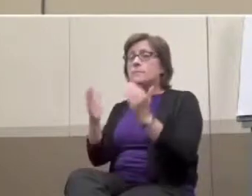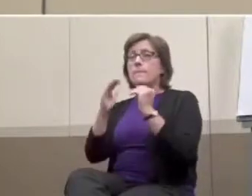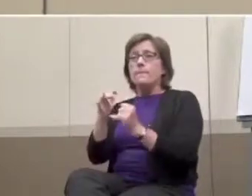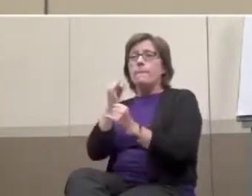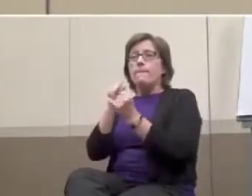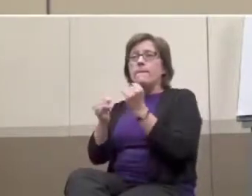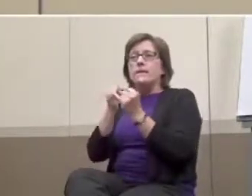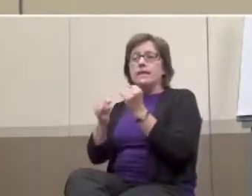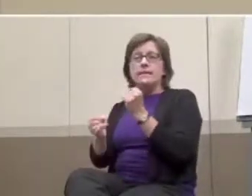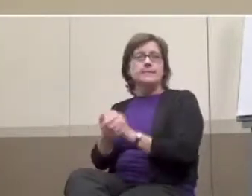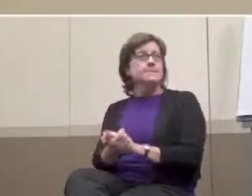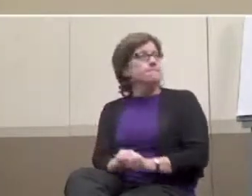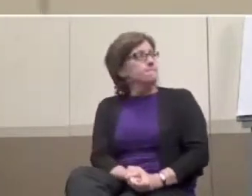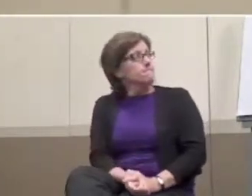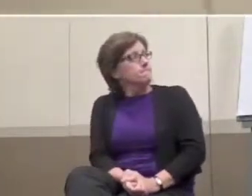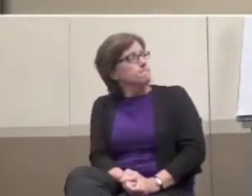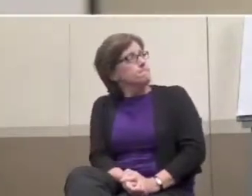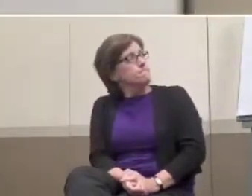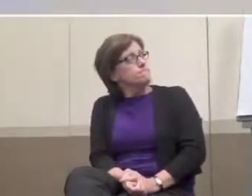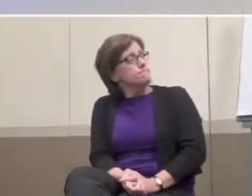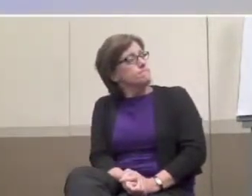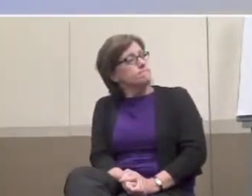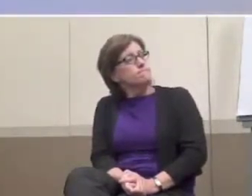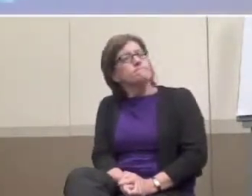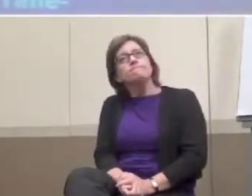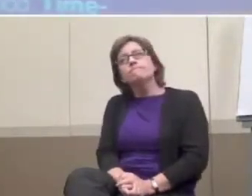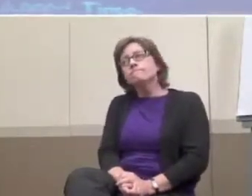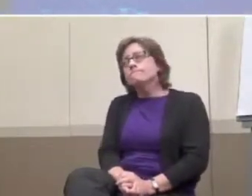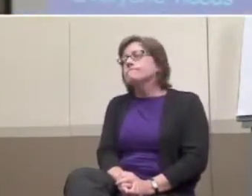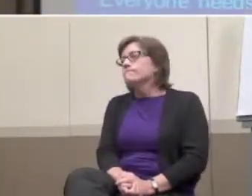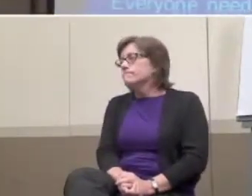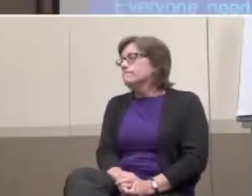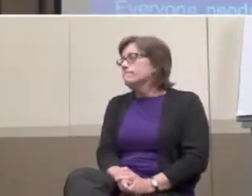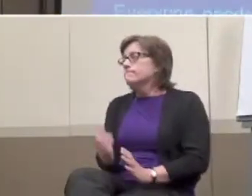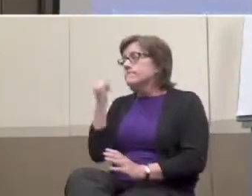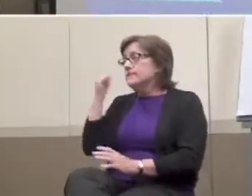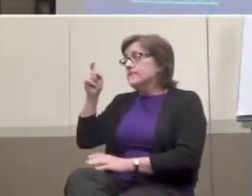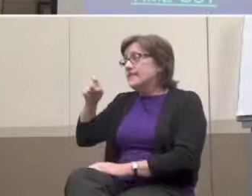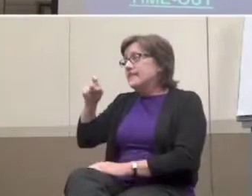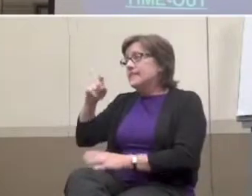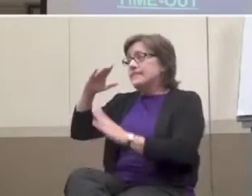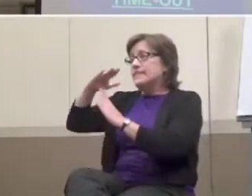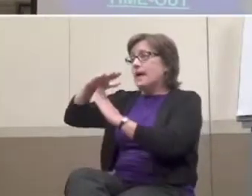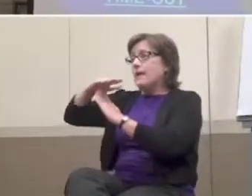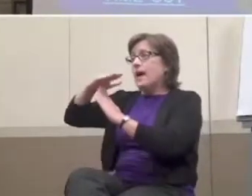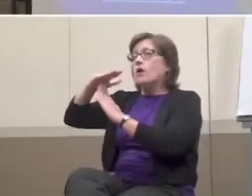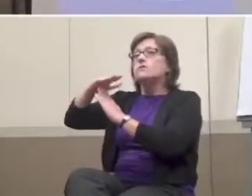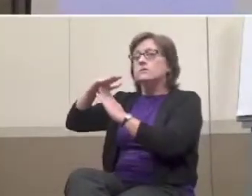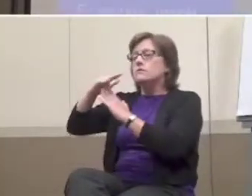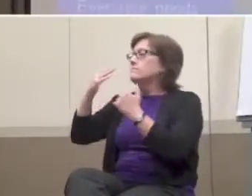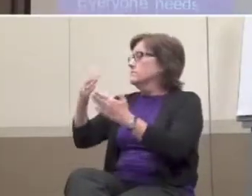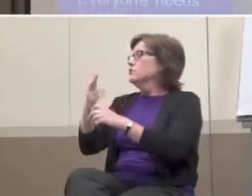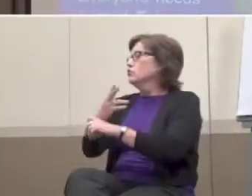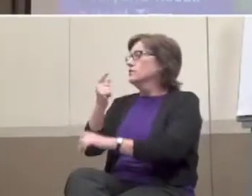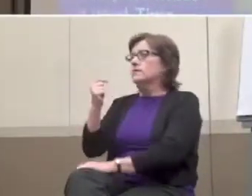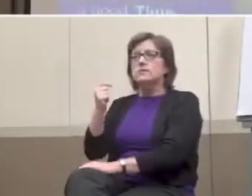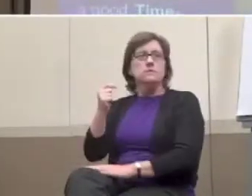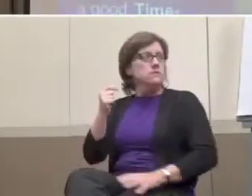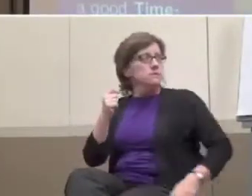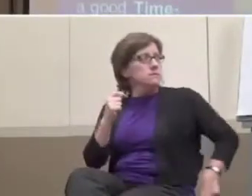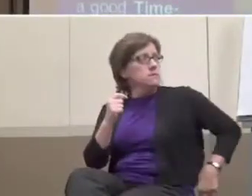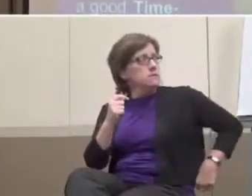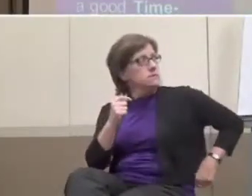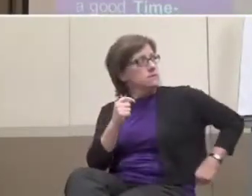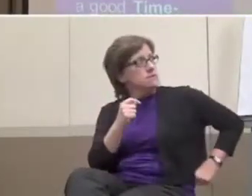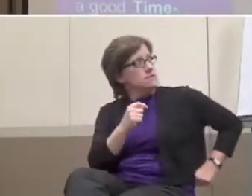lastly, make good use of timeouts when needed, okay? Because sometimes we need to model that behavior.